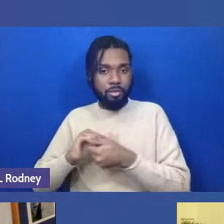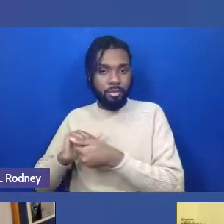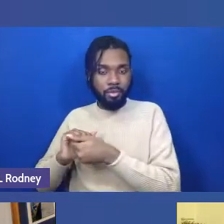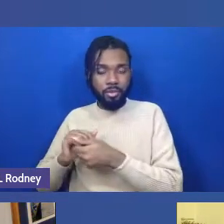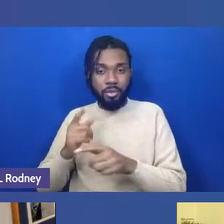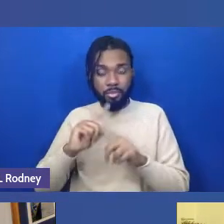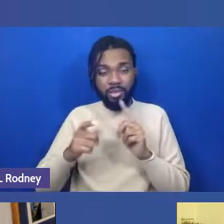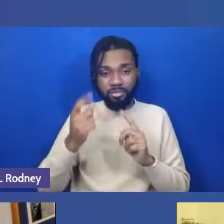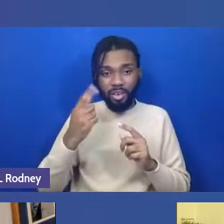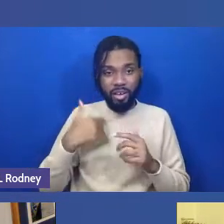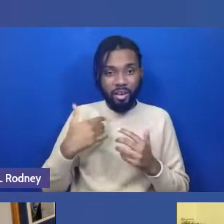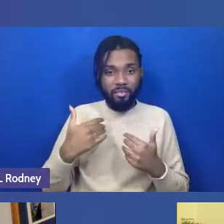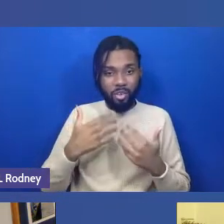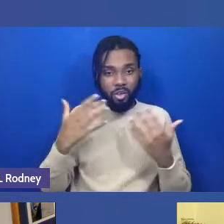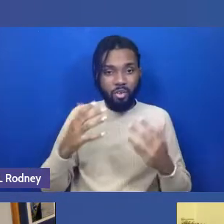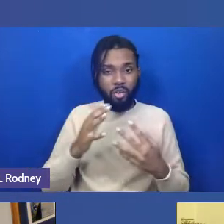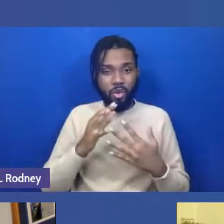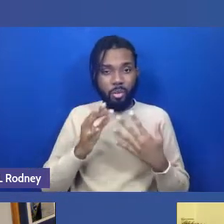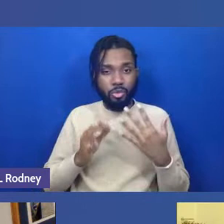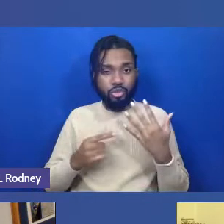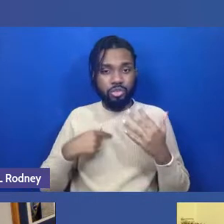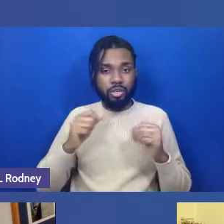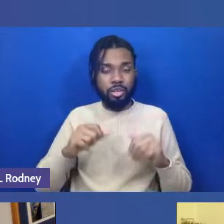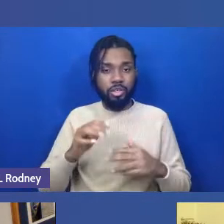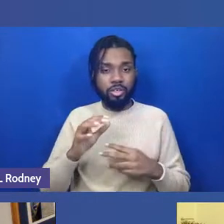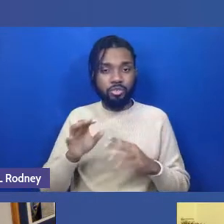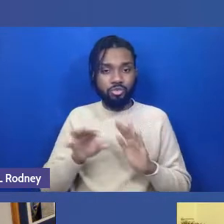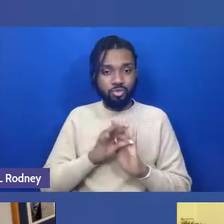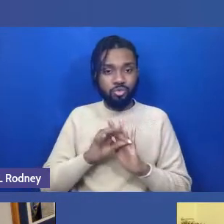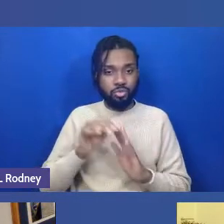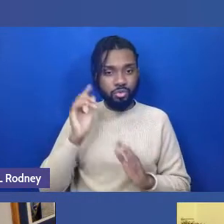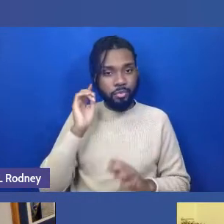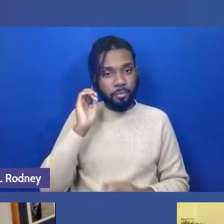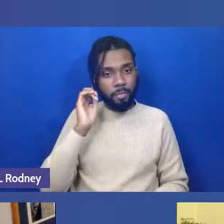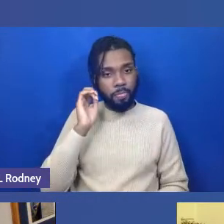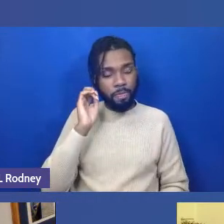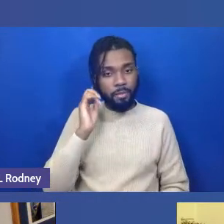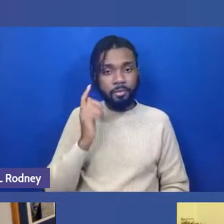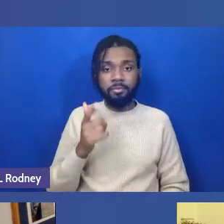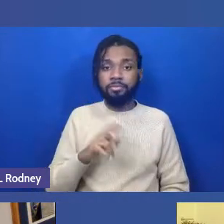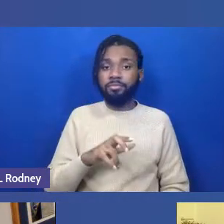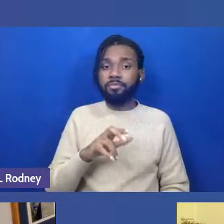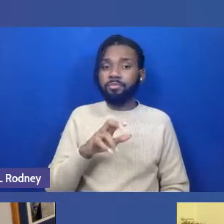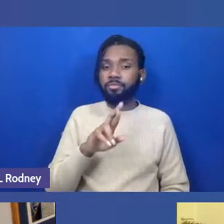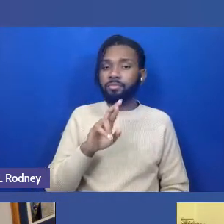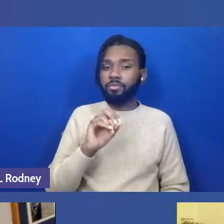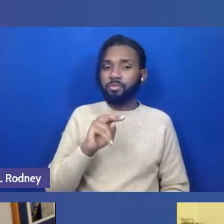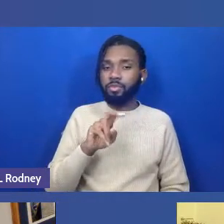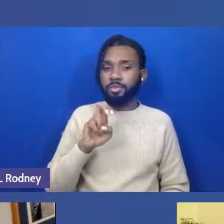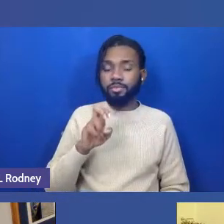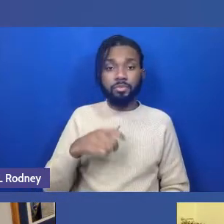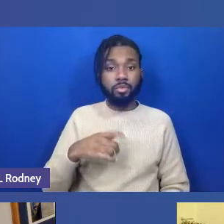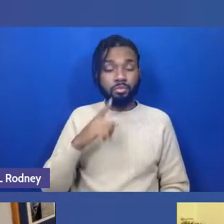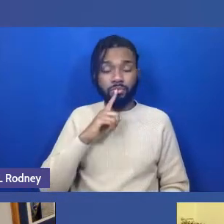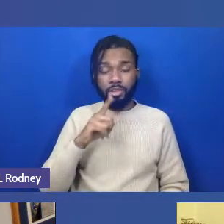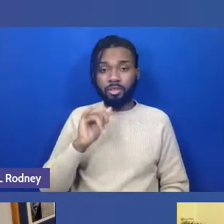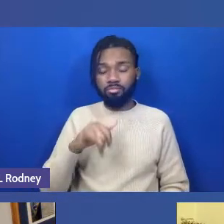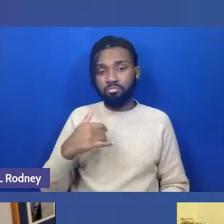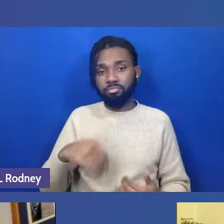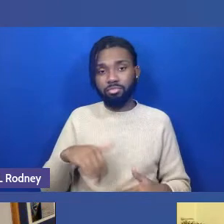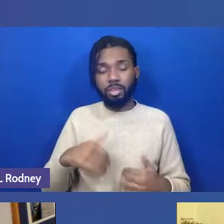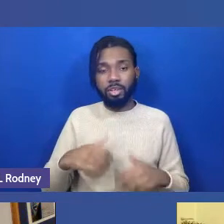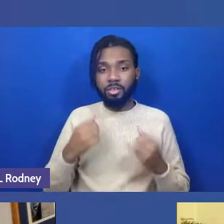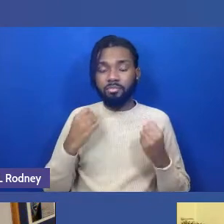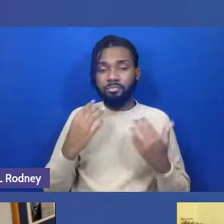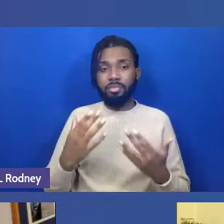from. Absolutely. Mm-hmm. No, and I think you covered so many valuable things in there. That one thread that I'll just pull